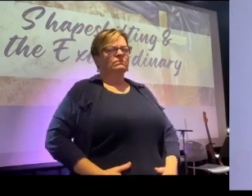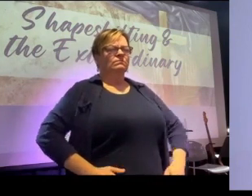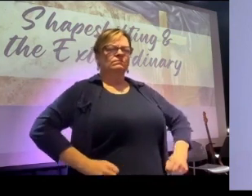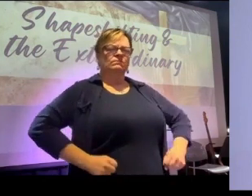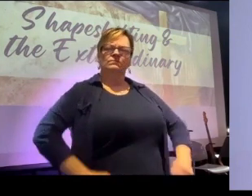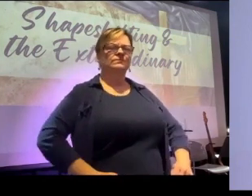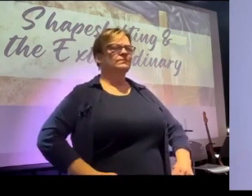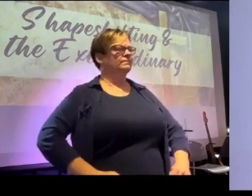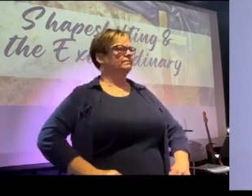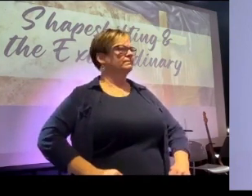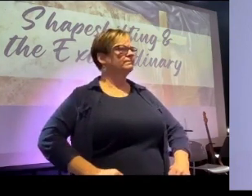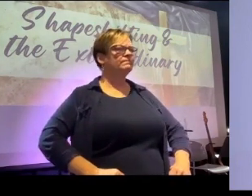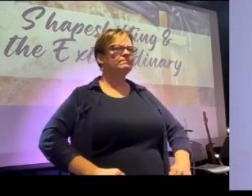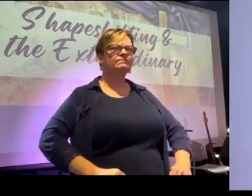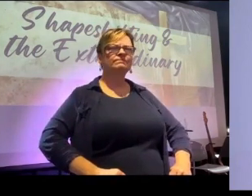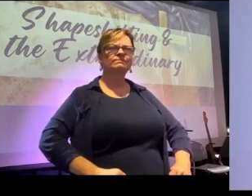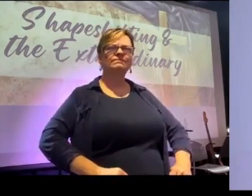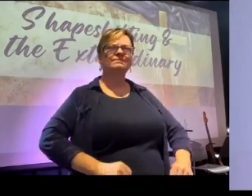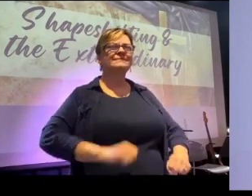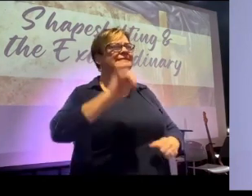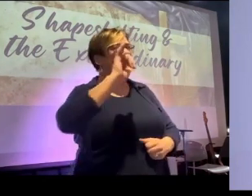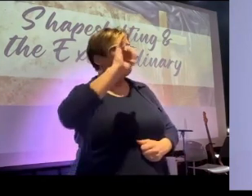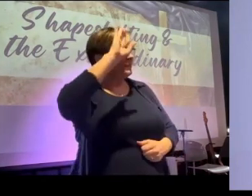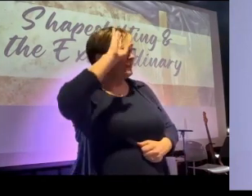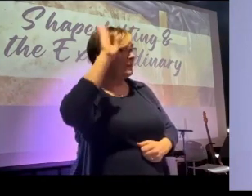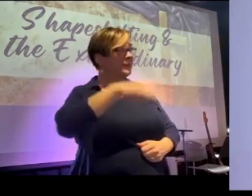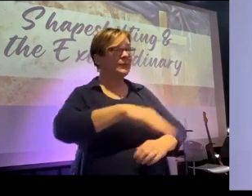Like the vine that travels